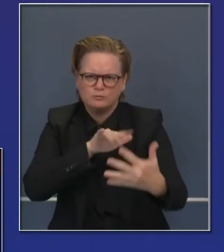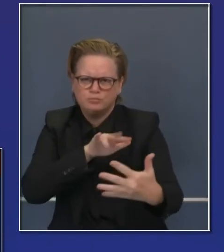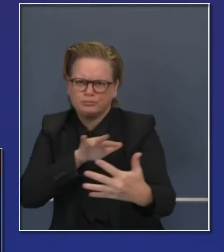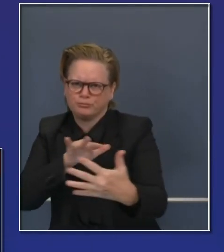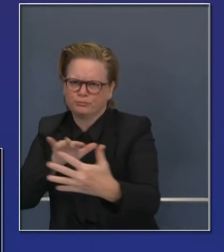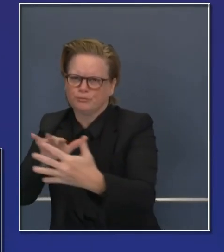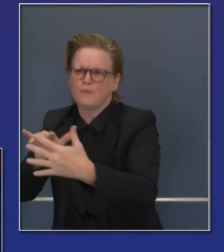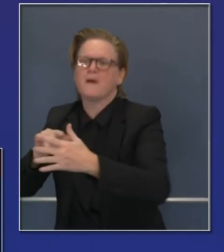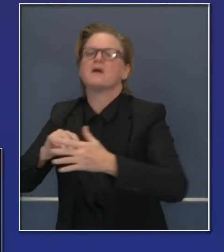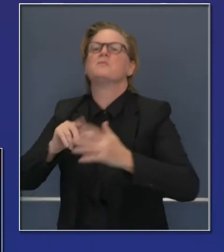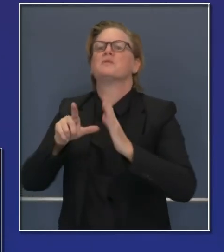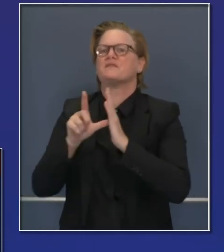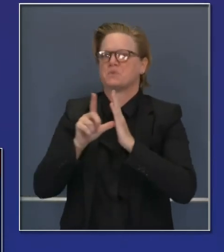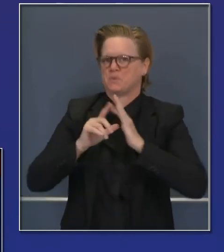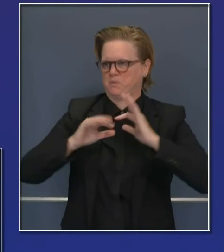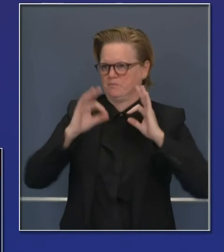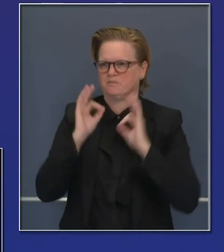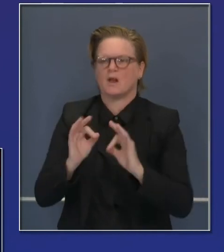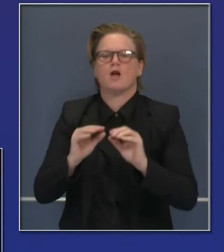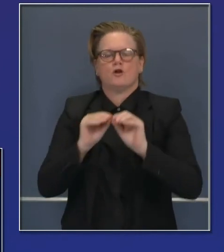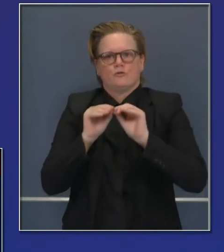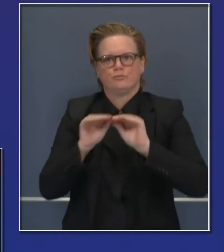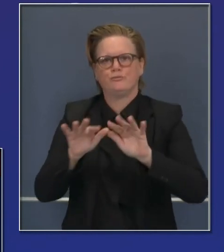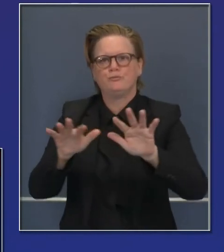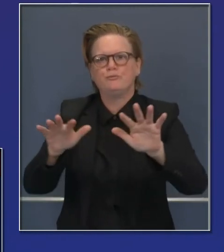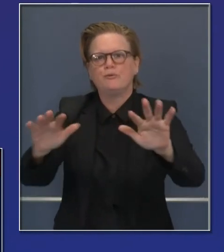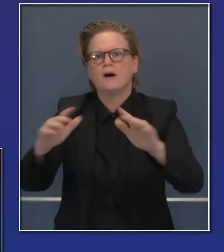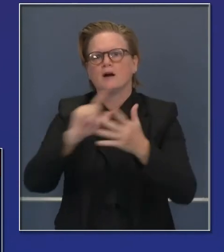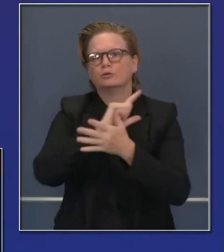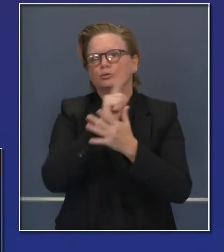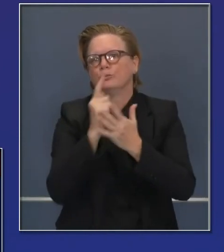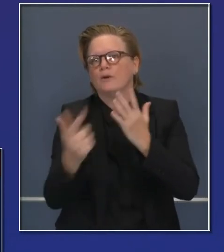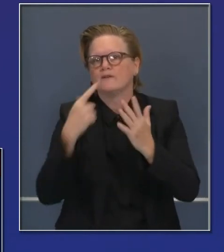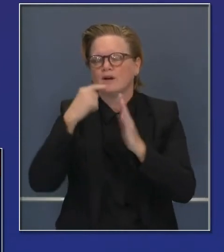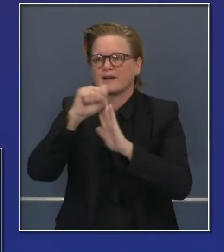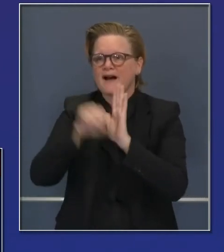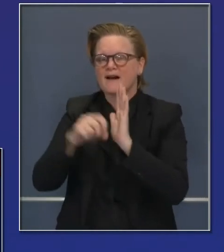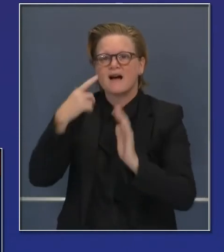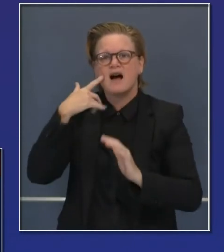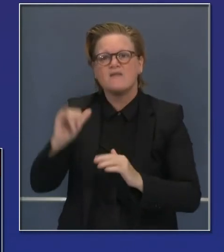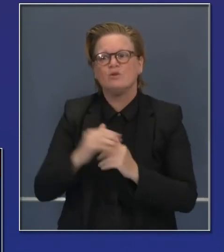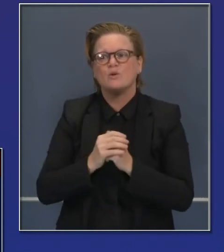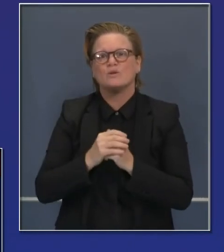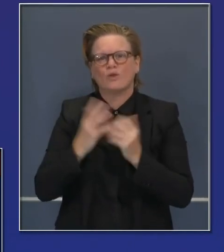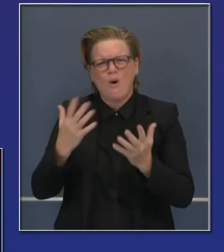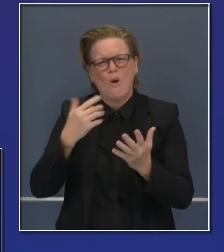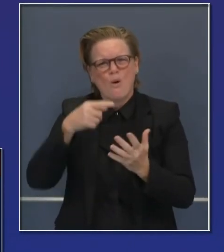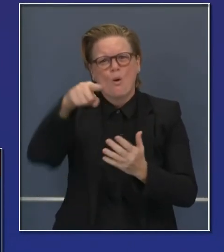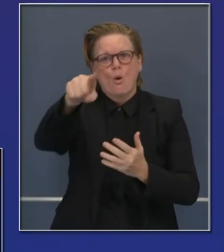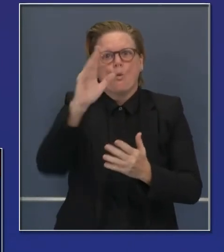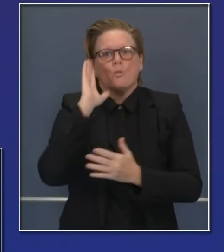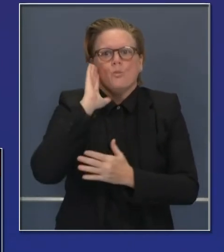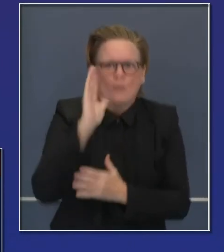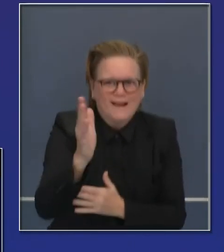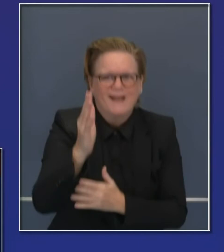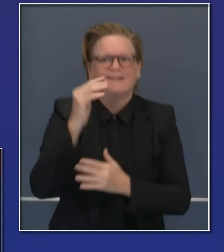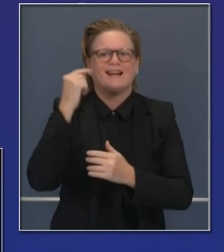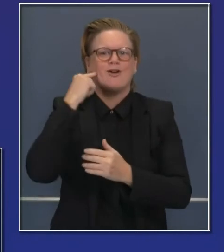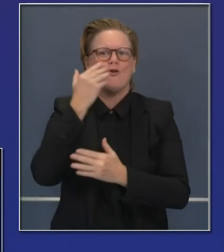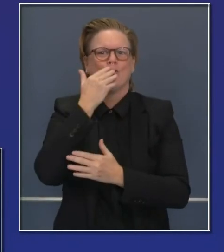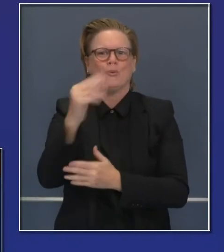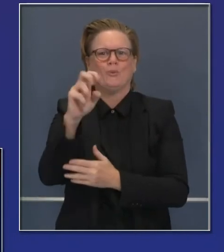in the next few weeks, and you'll be hearing good news on top of other good news. More and more vaccines will be